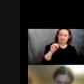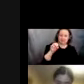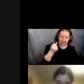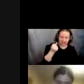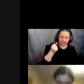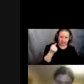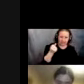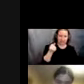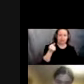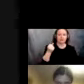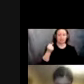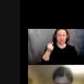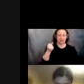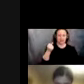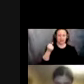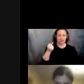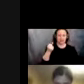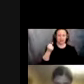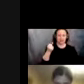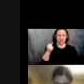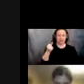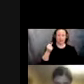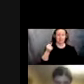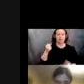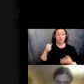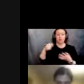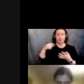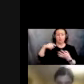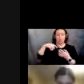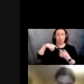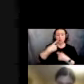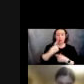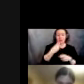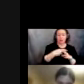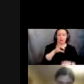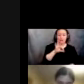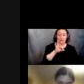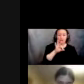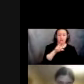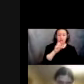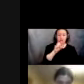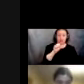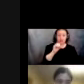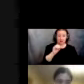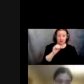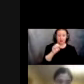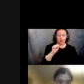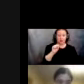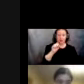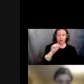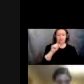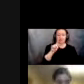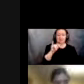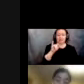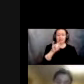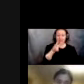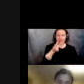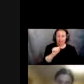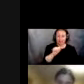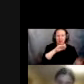And one of them was Fusao Sakaizawa, who came over in the early 1900s,